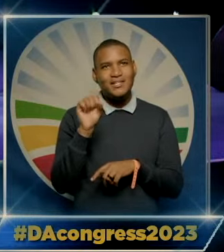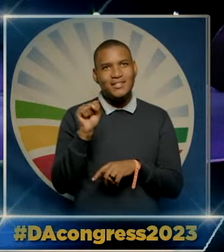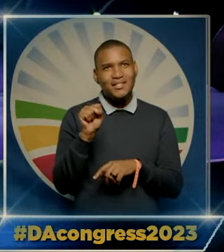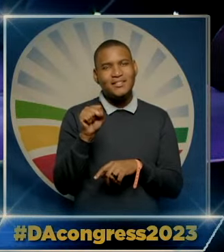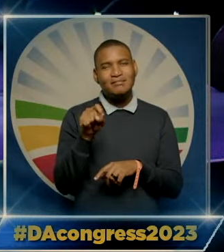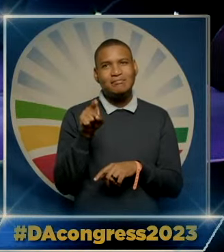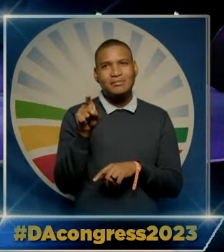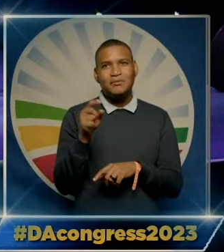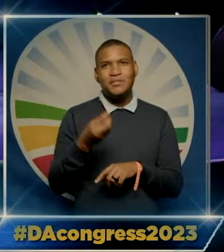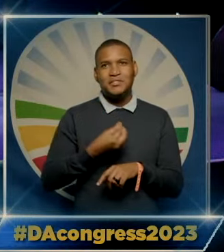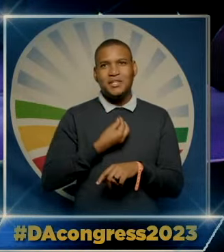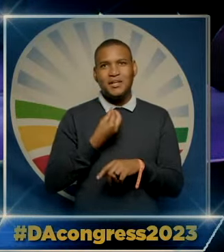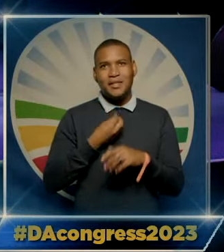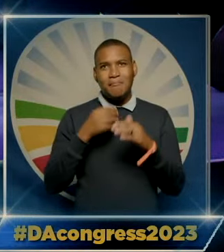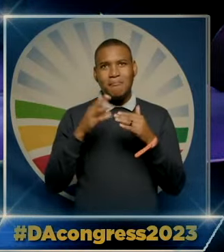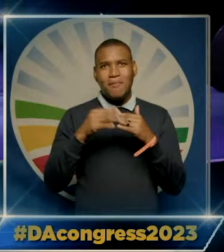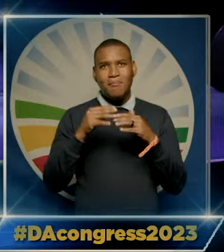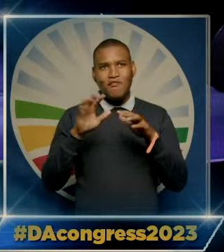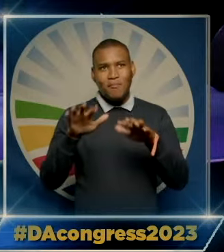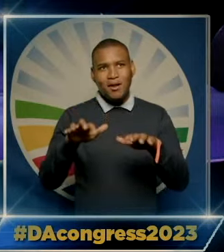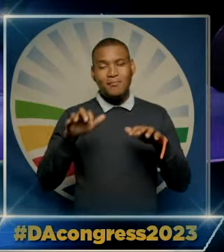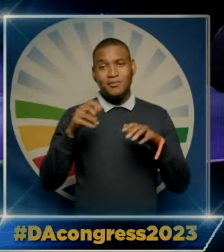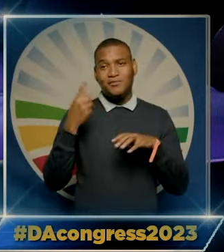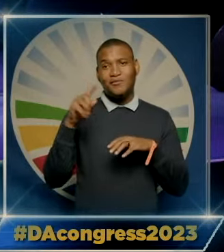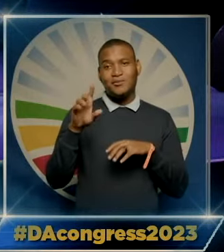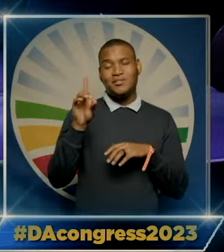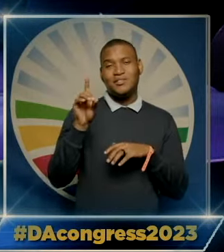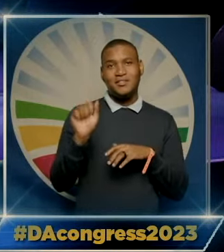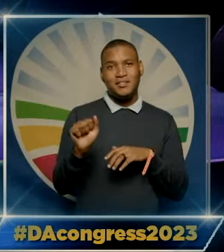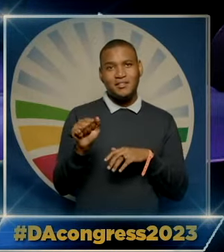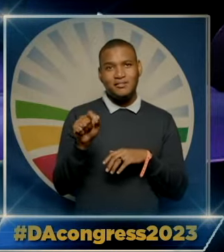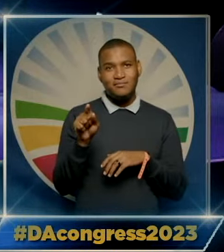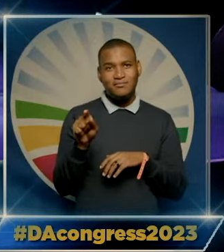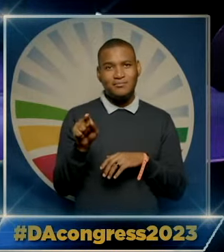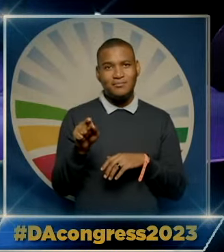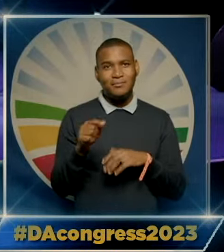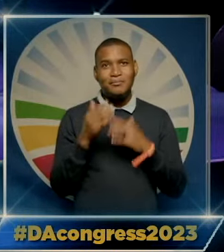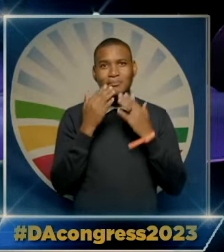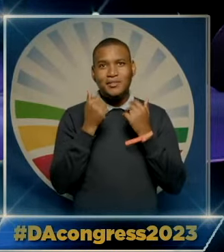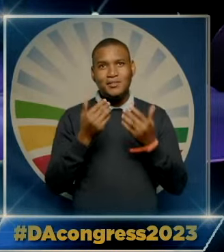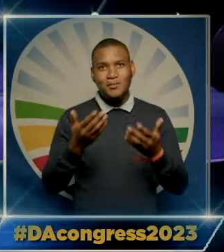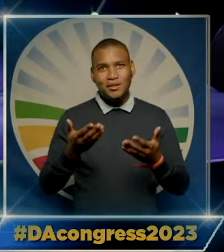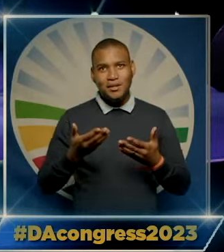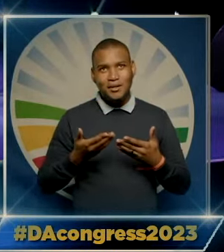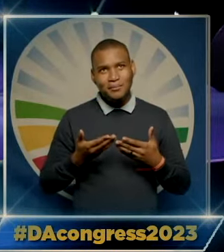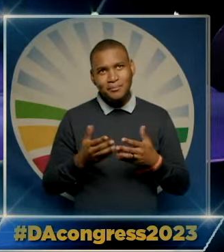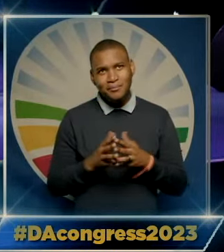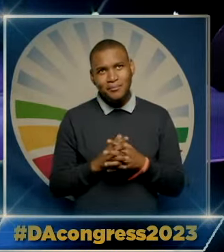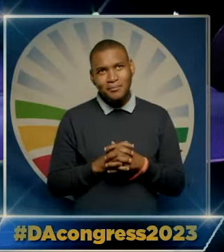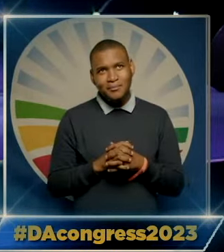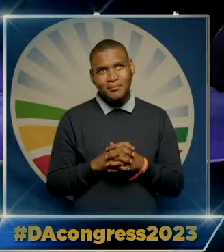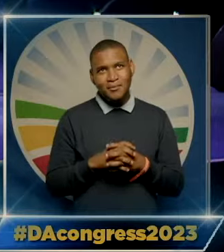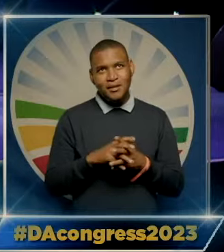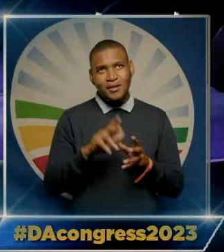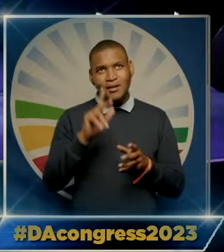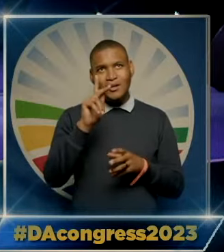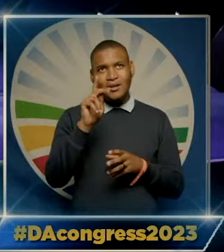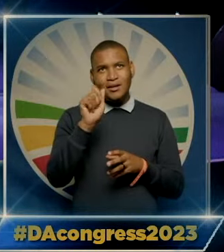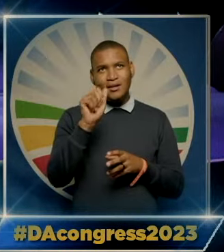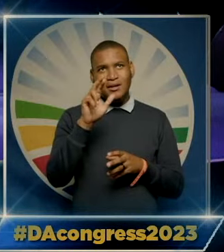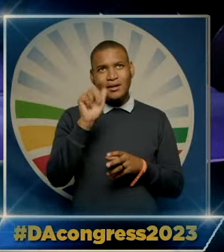is the youngest Member of Parliament for the Democratic Alliance. Please welcome to the stage Karabo